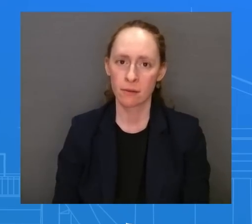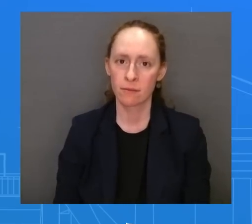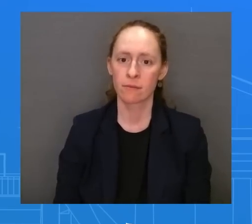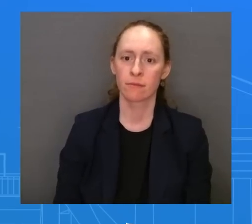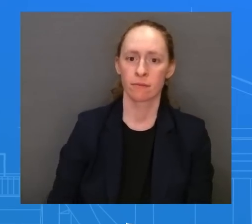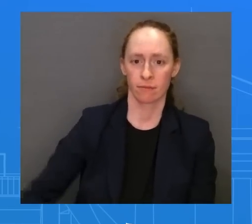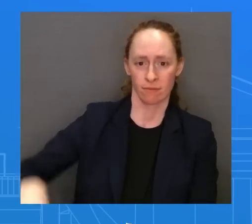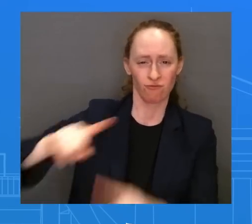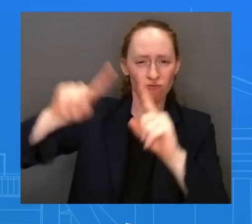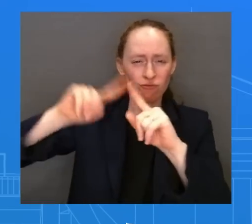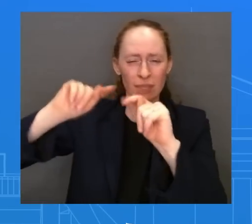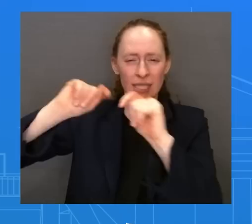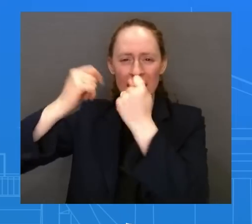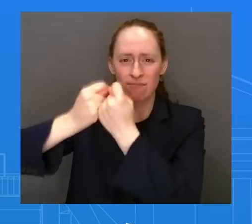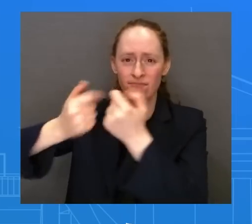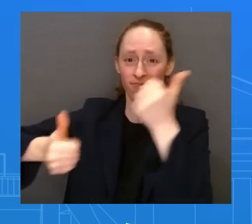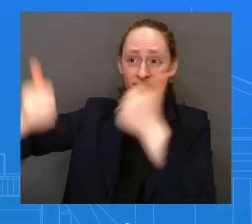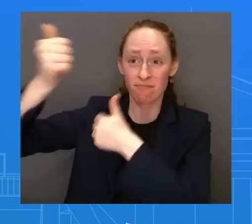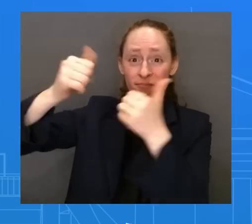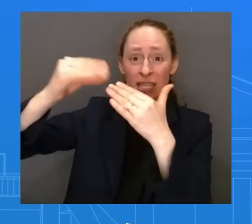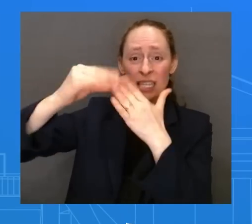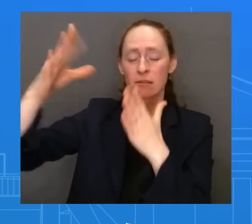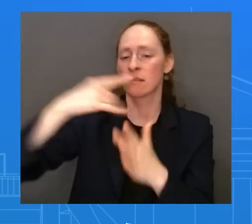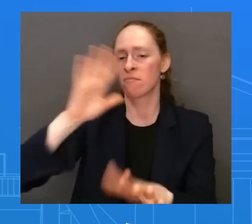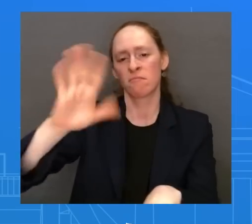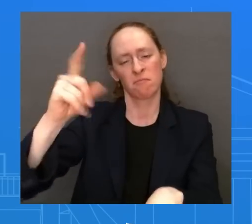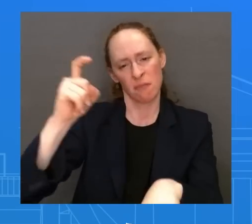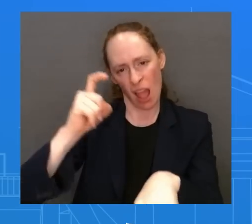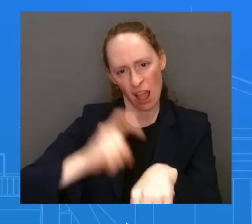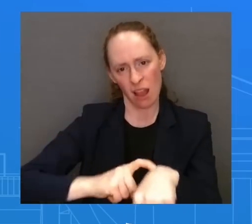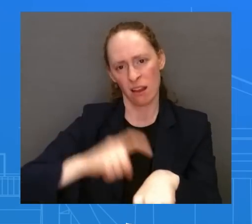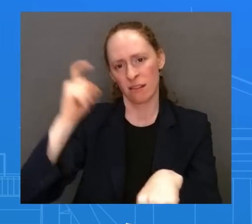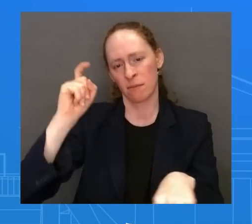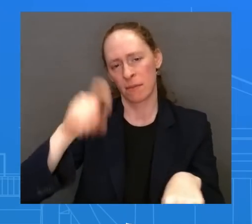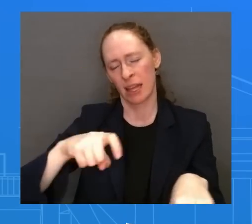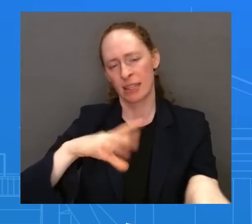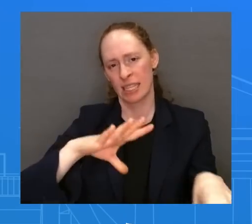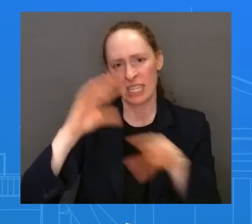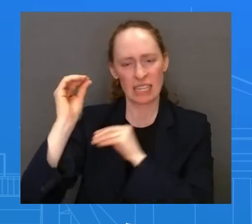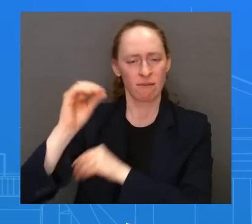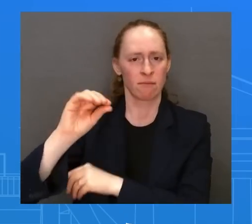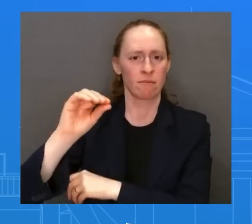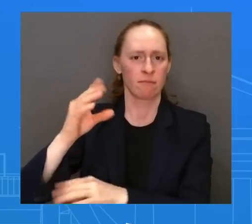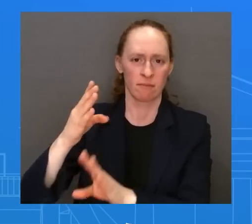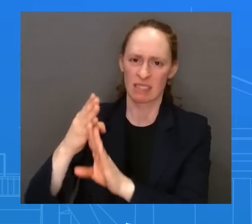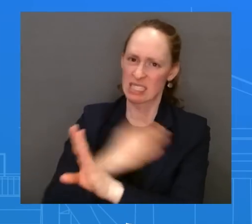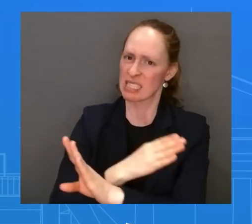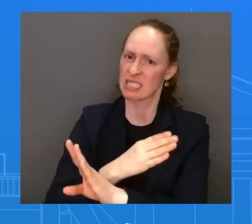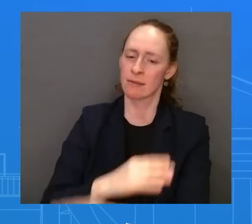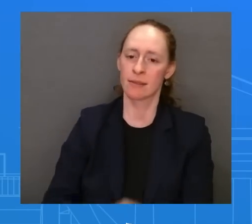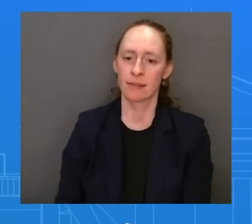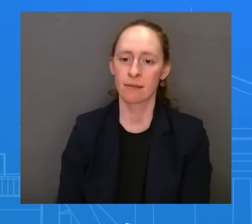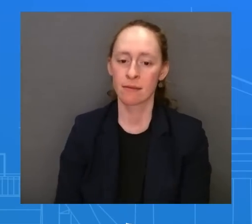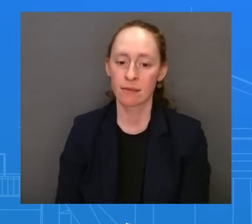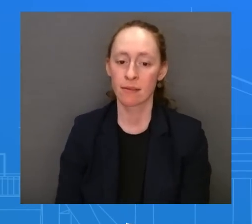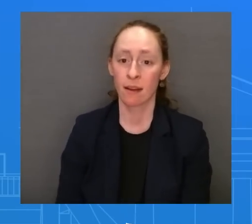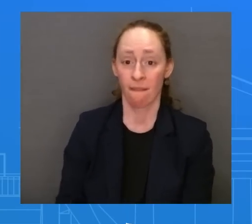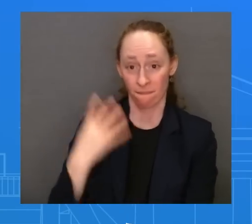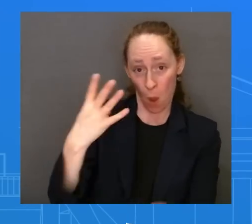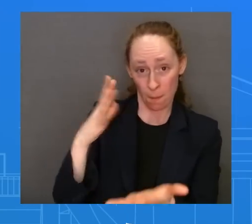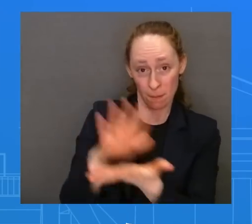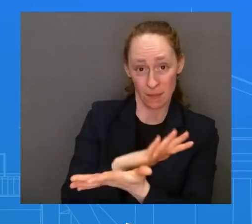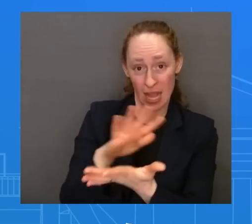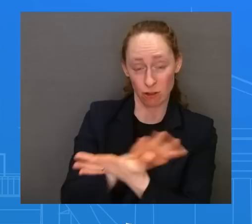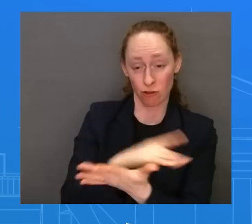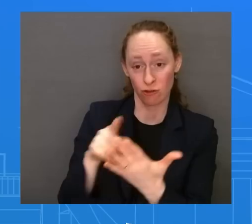to end that evacuation there's four pages here of blame the previous administration or this White House explanation of